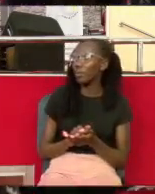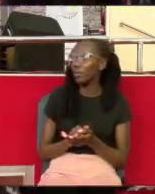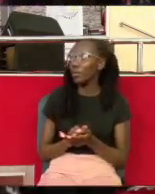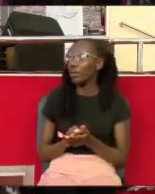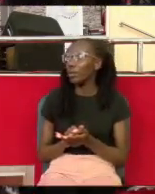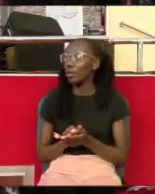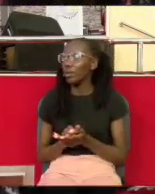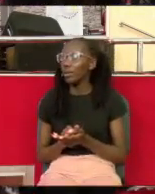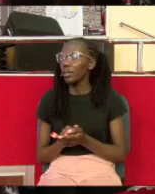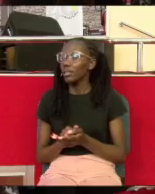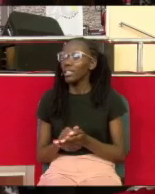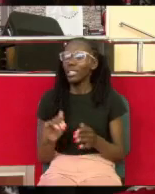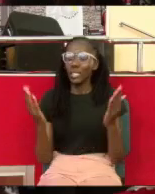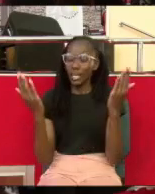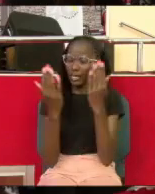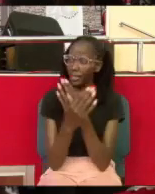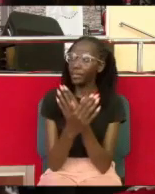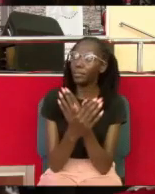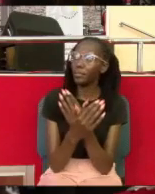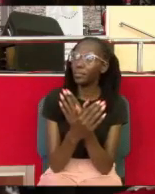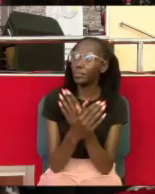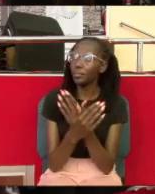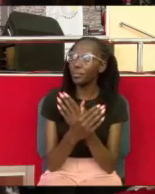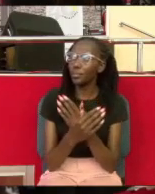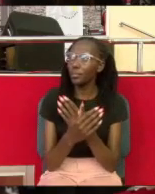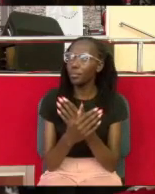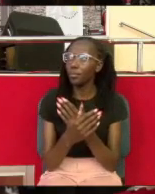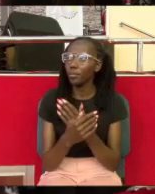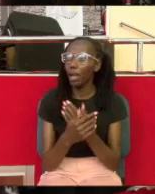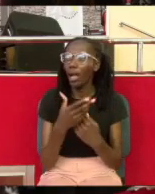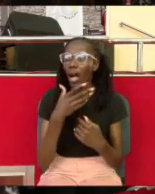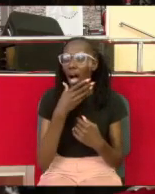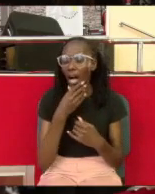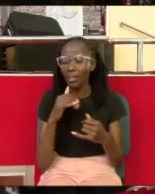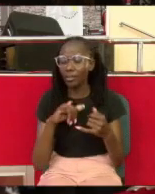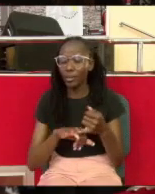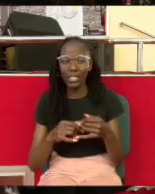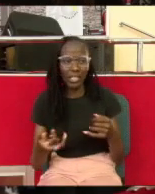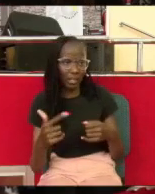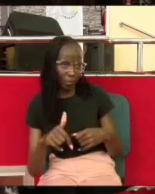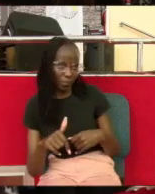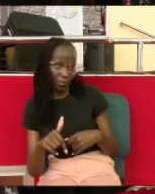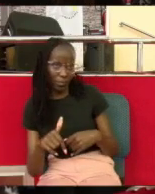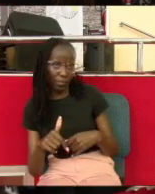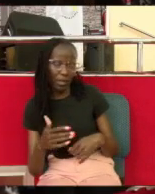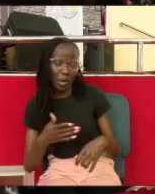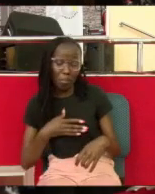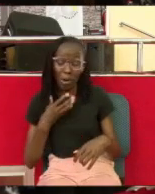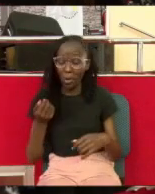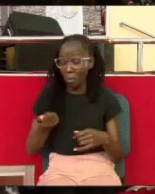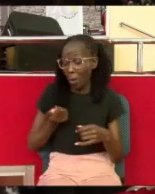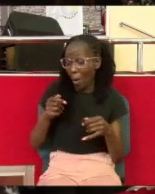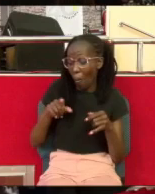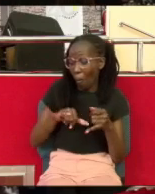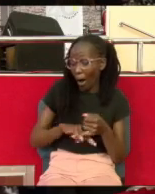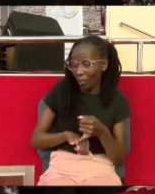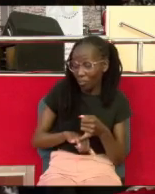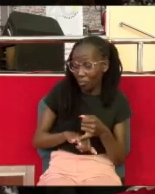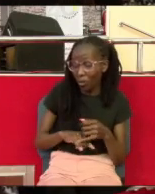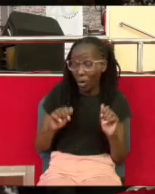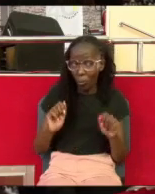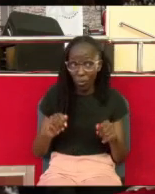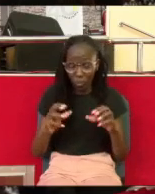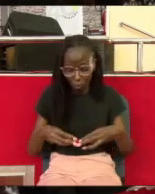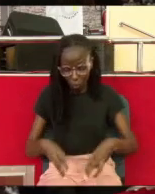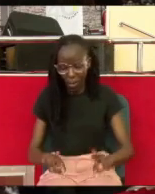late into the night. And the husband came and said, my wife is just about to give birth. please take us to the